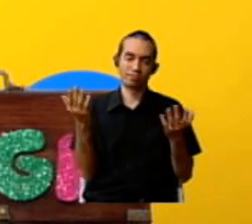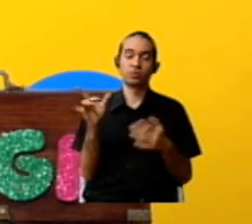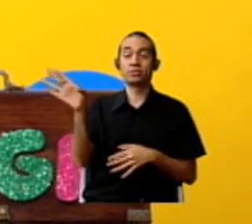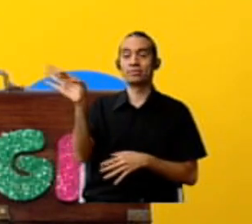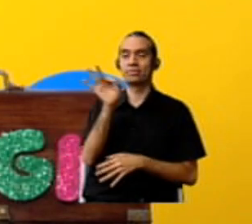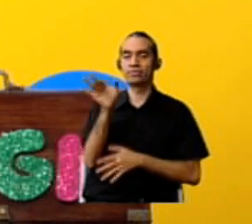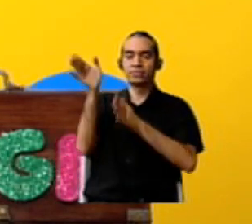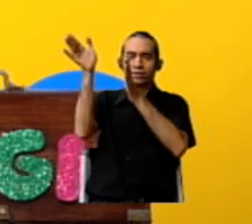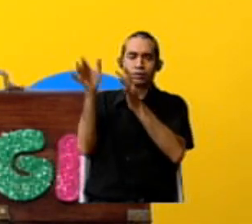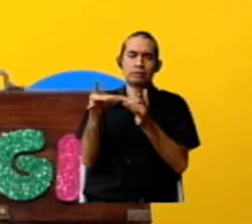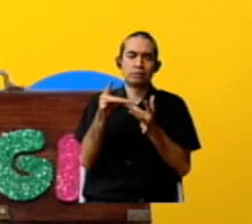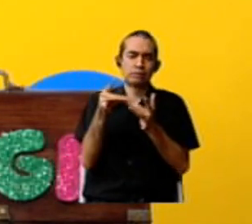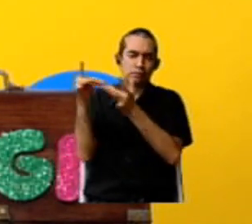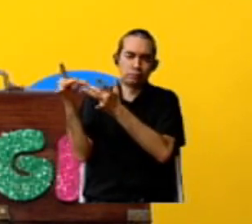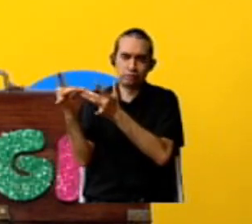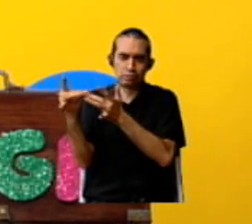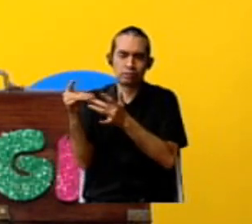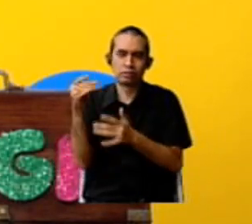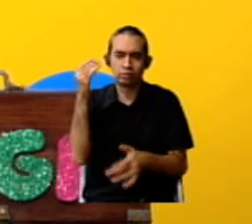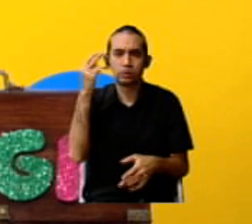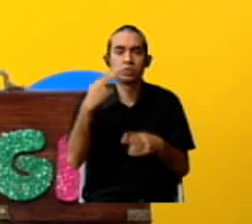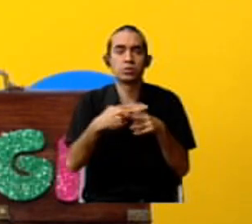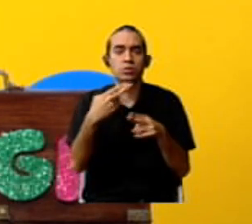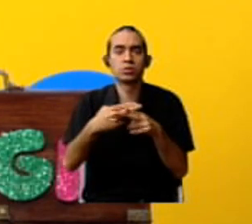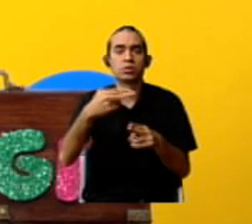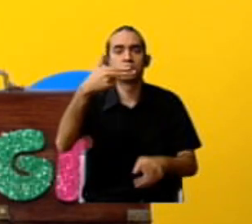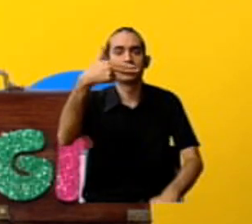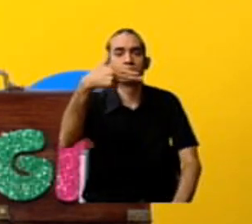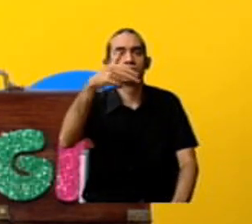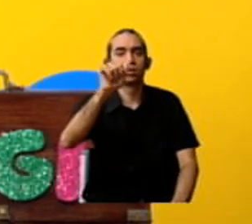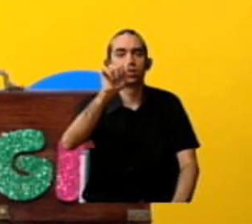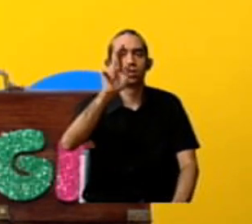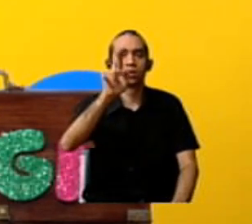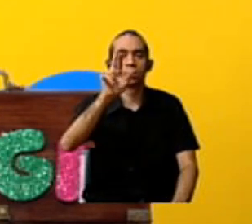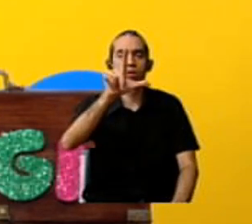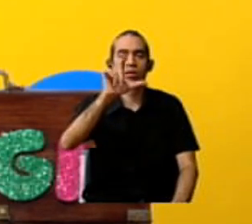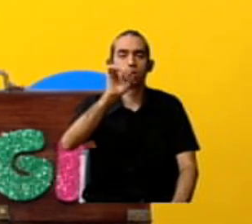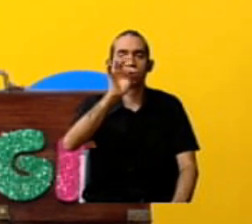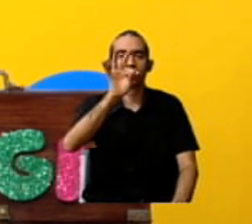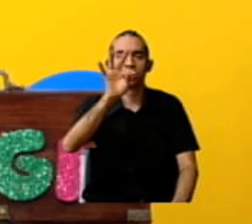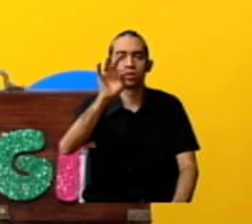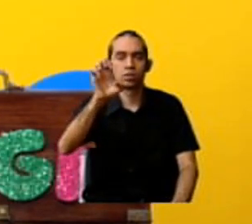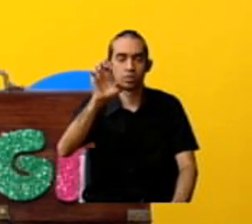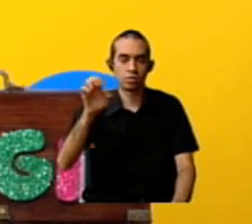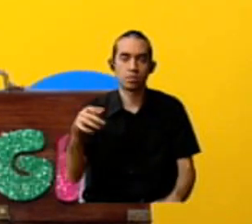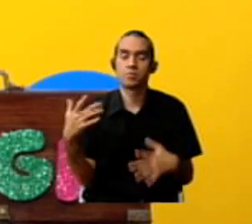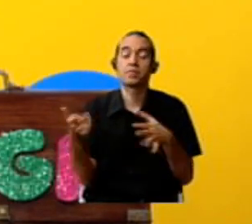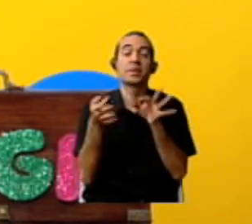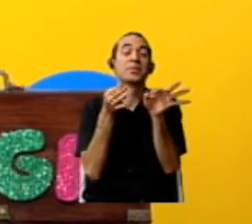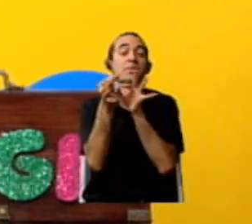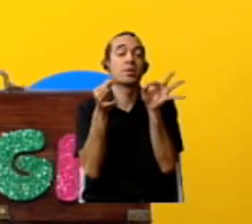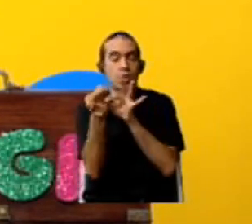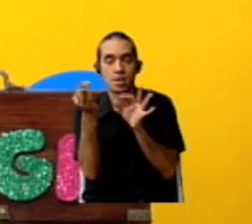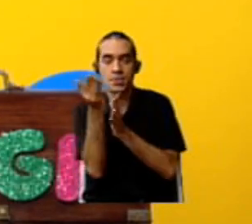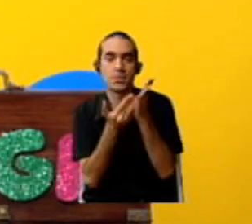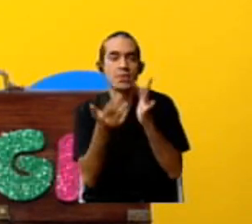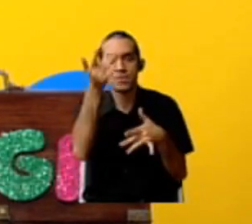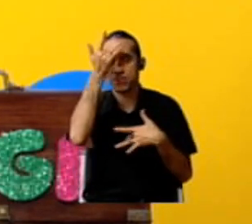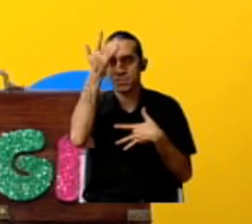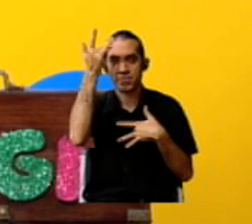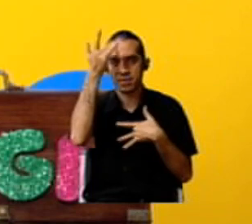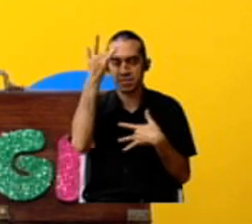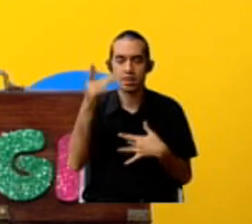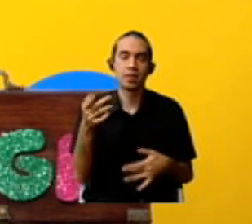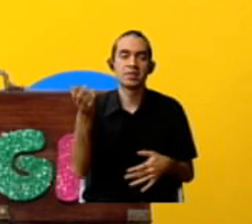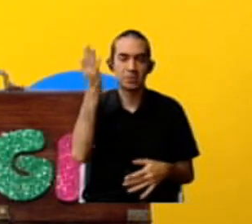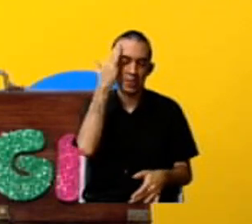guest, Charlie. Her name is Charlotte, and Charlotte is going to explain some diseases she